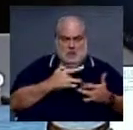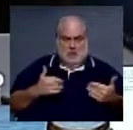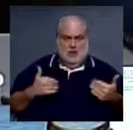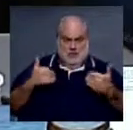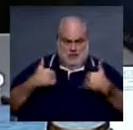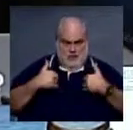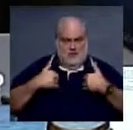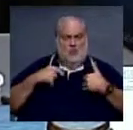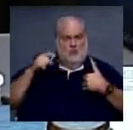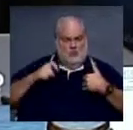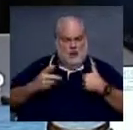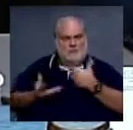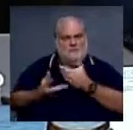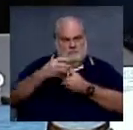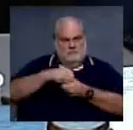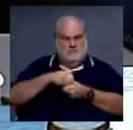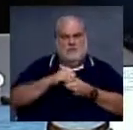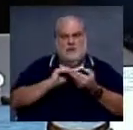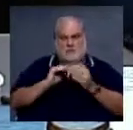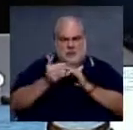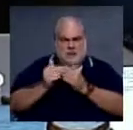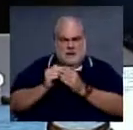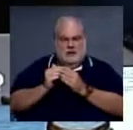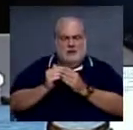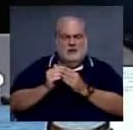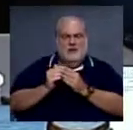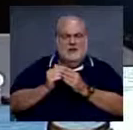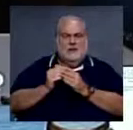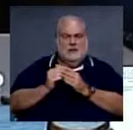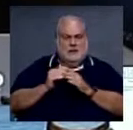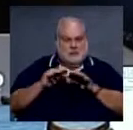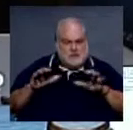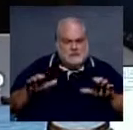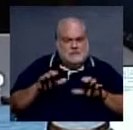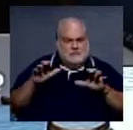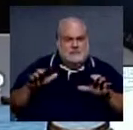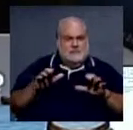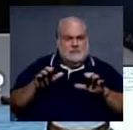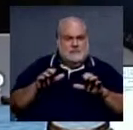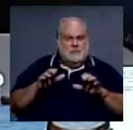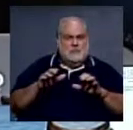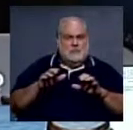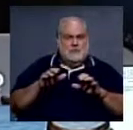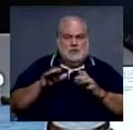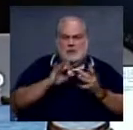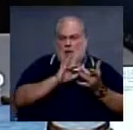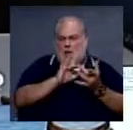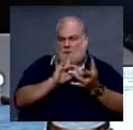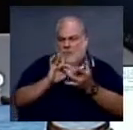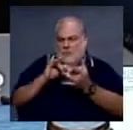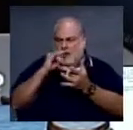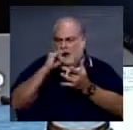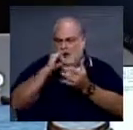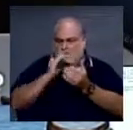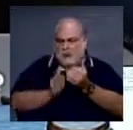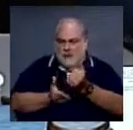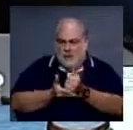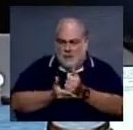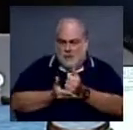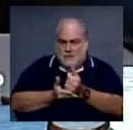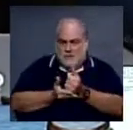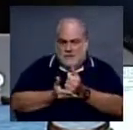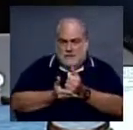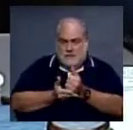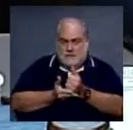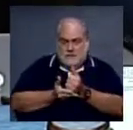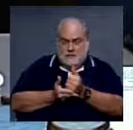to engage the community, and we got to figure out how to get this community more engaged in reaching out to their kids and trying to assist. It's not something